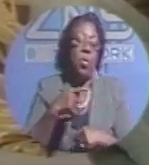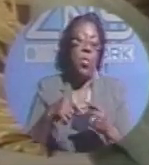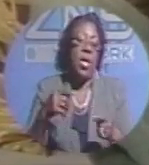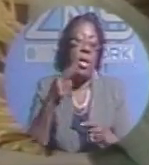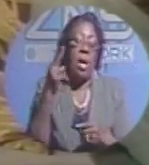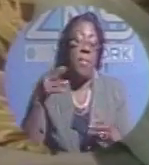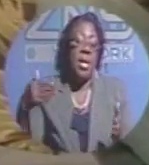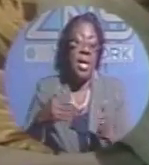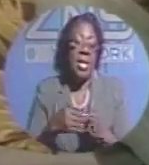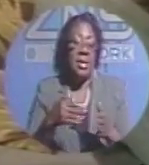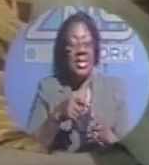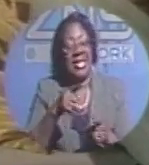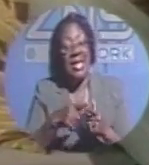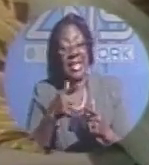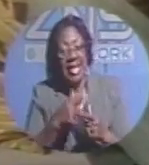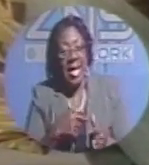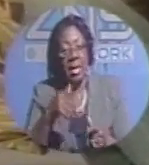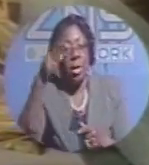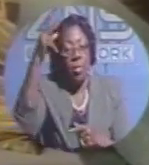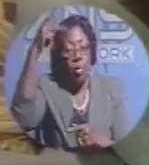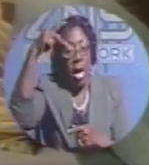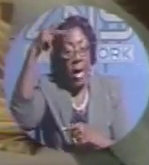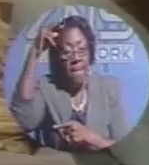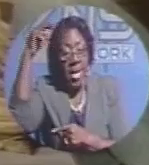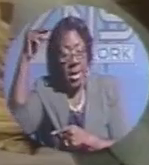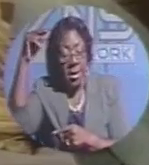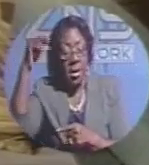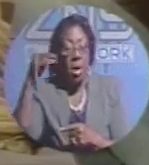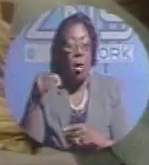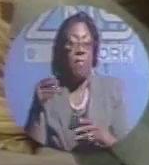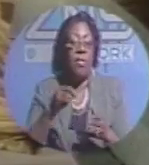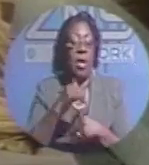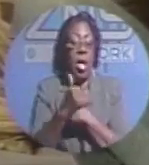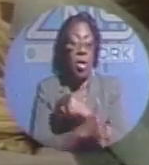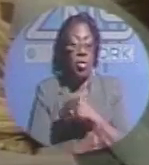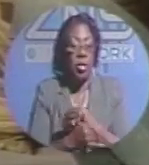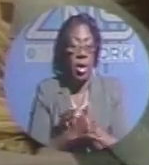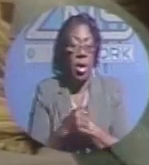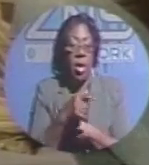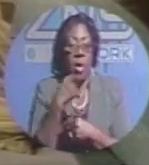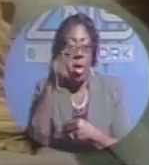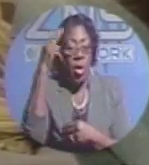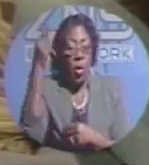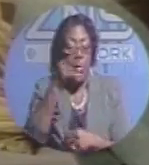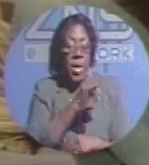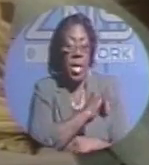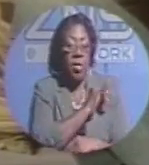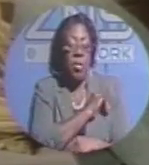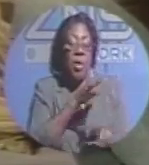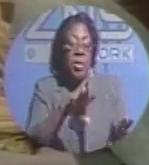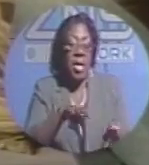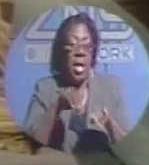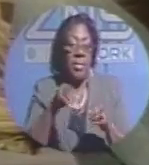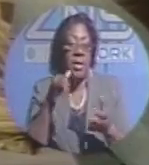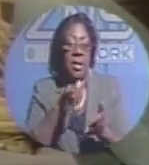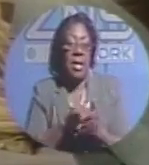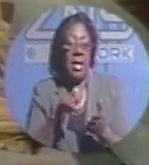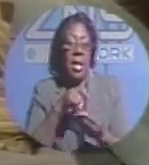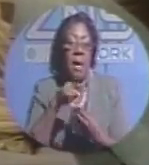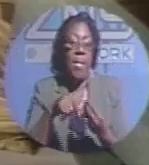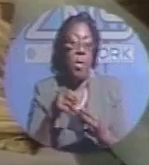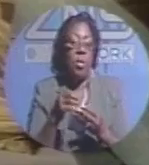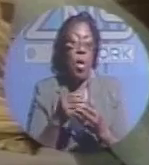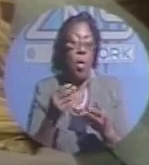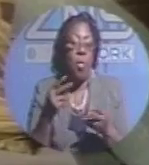Minister of the country, who also had the government. And to capture that amount of votes at the same